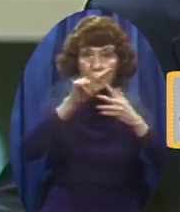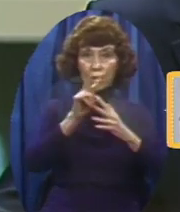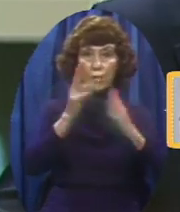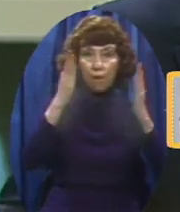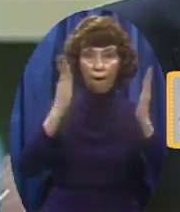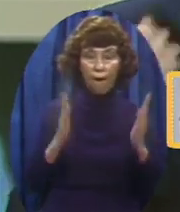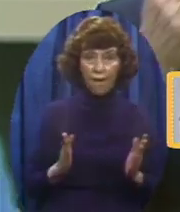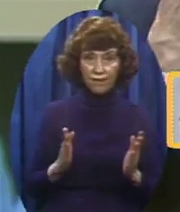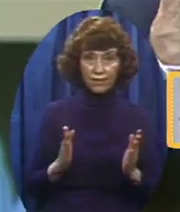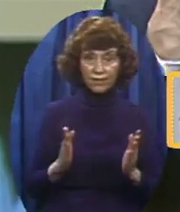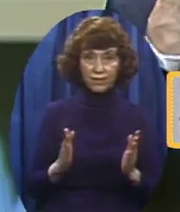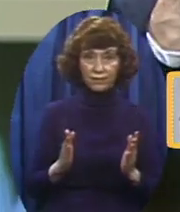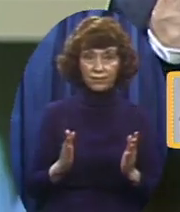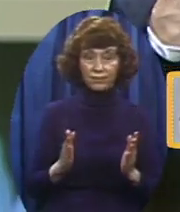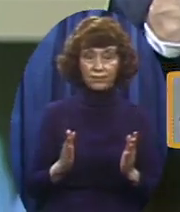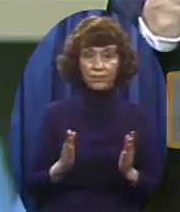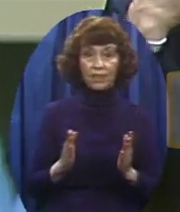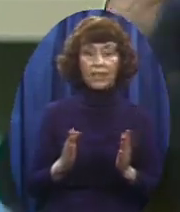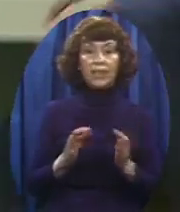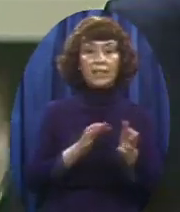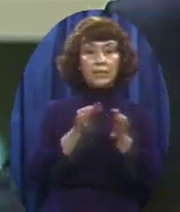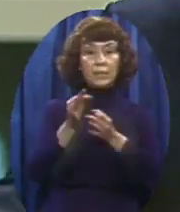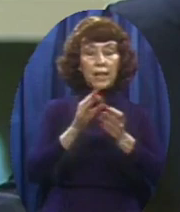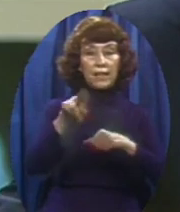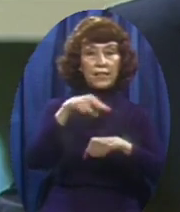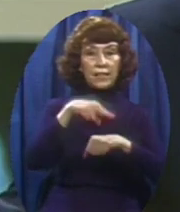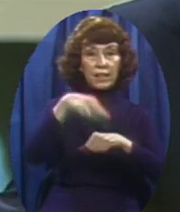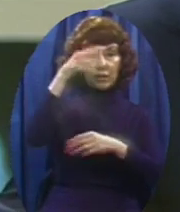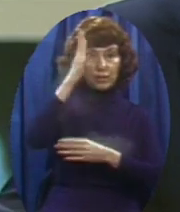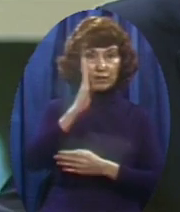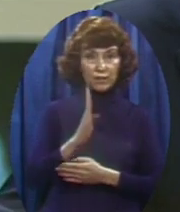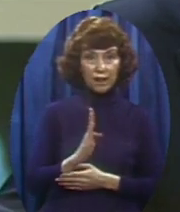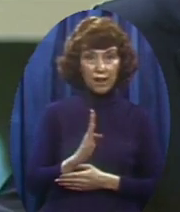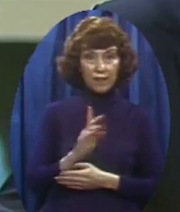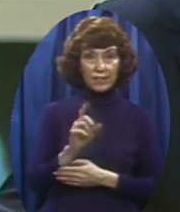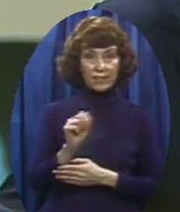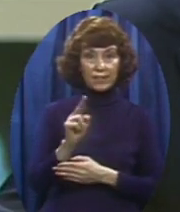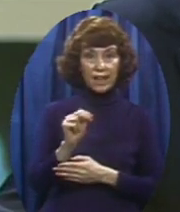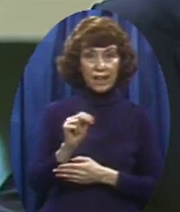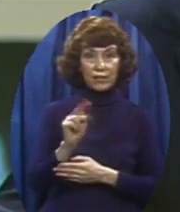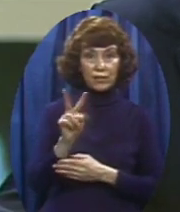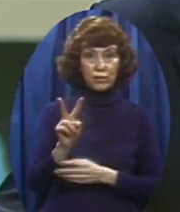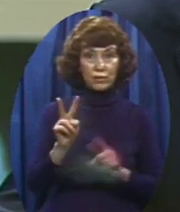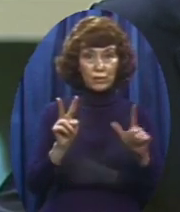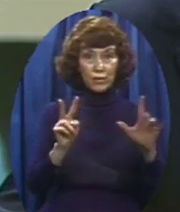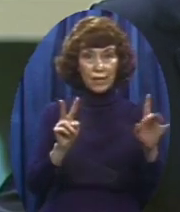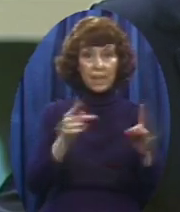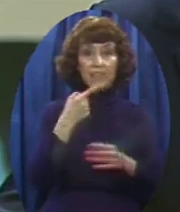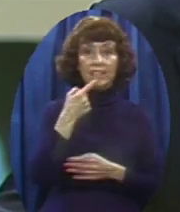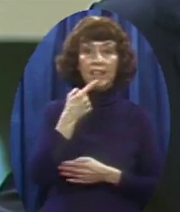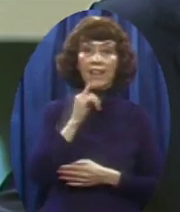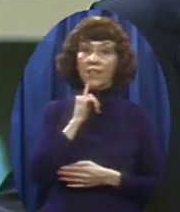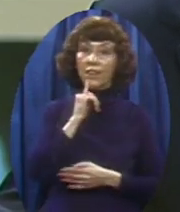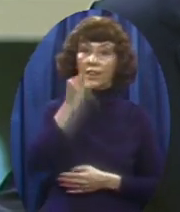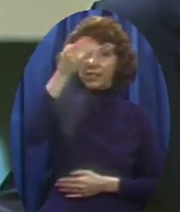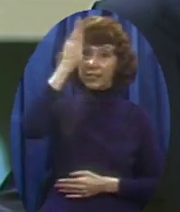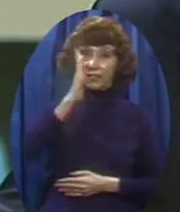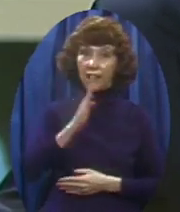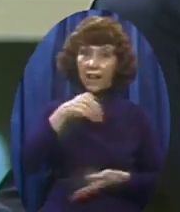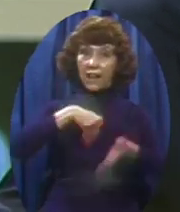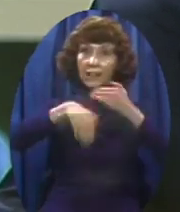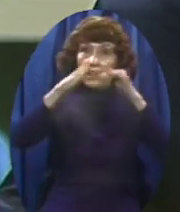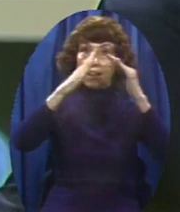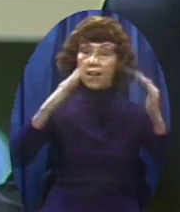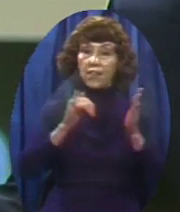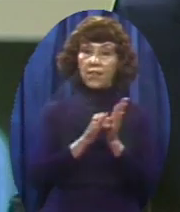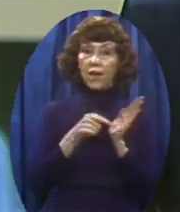expressed the nature of God when he said in Daniel 2:28, "There is a God in heaven that